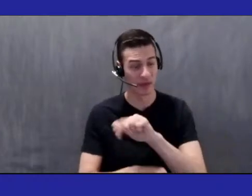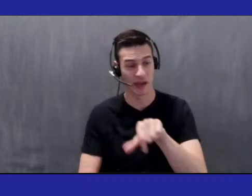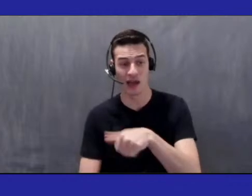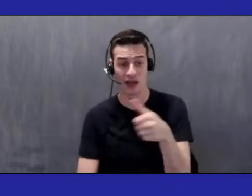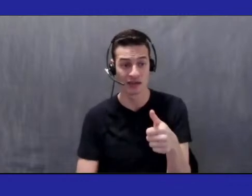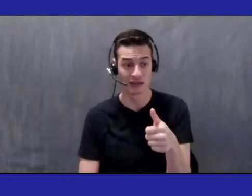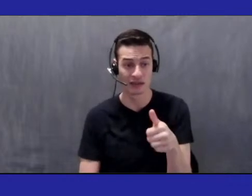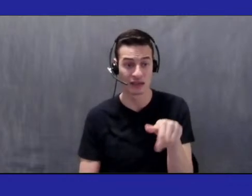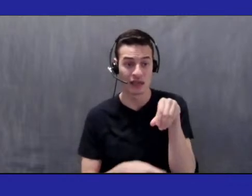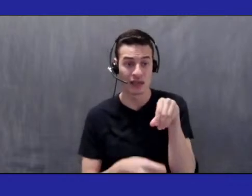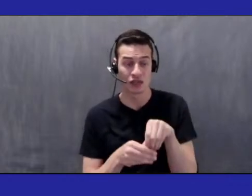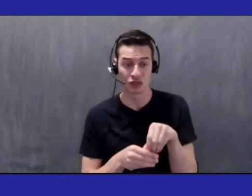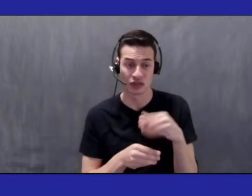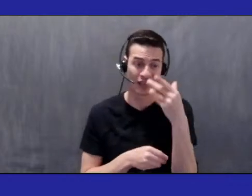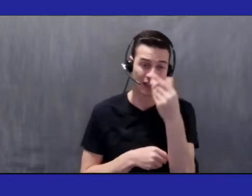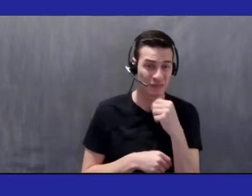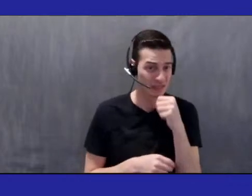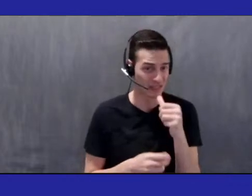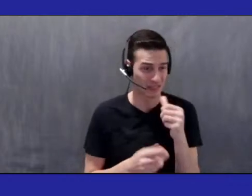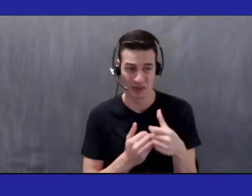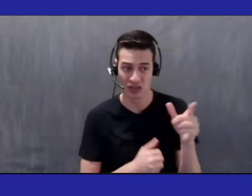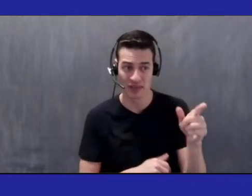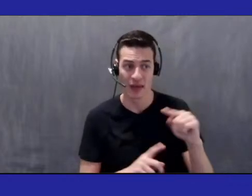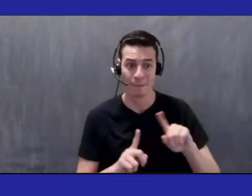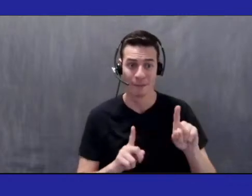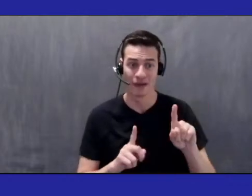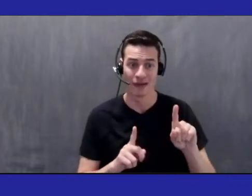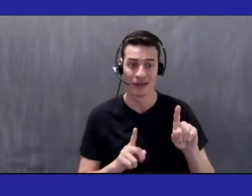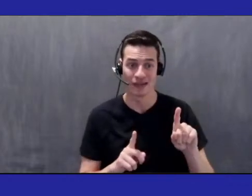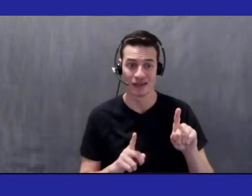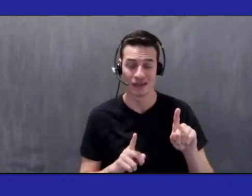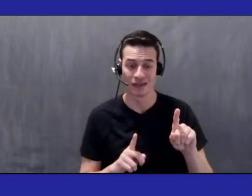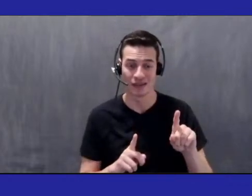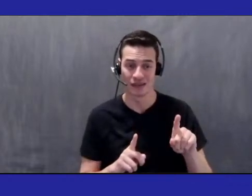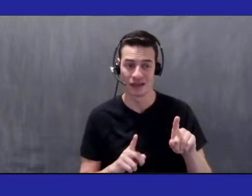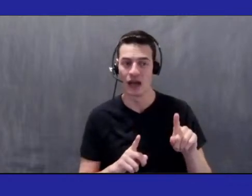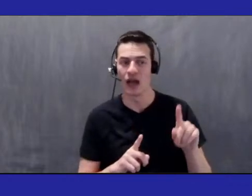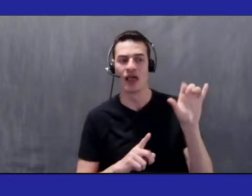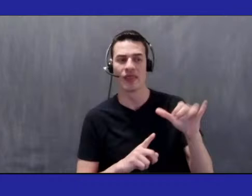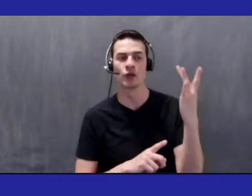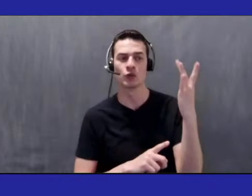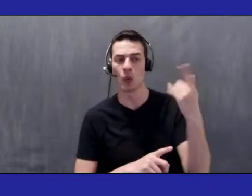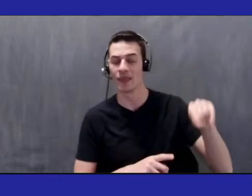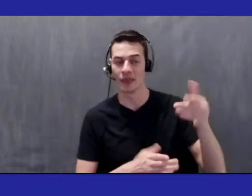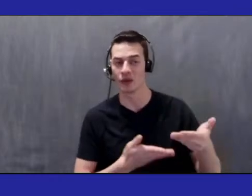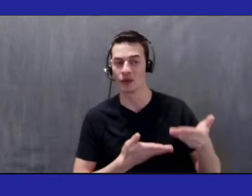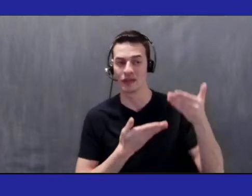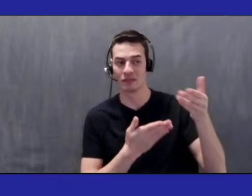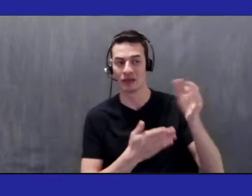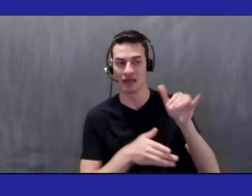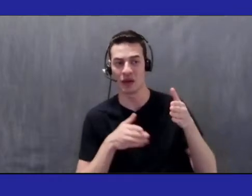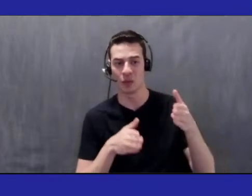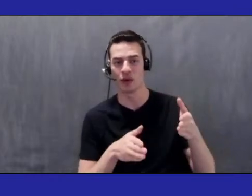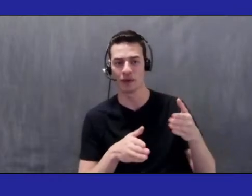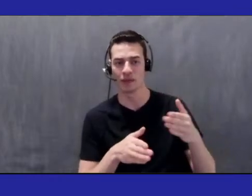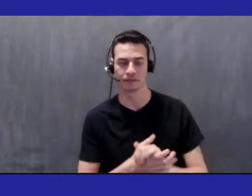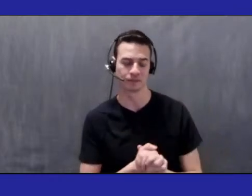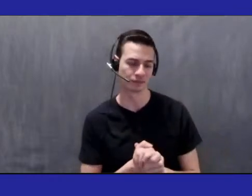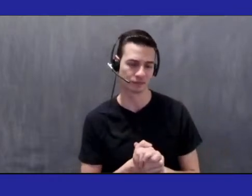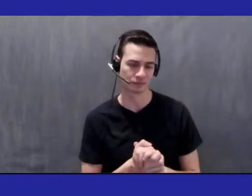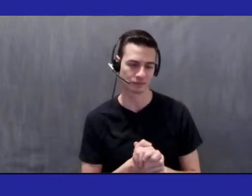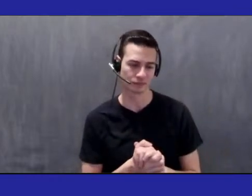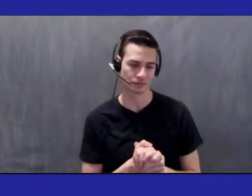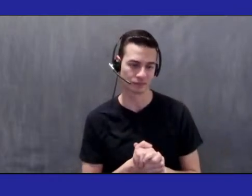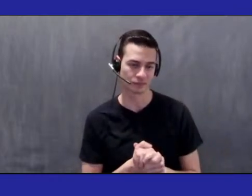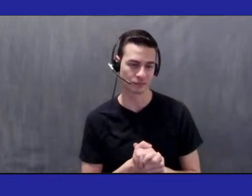not really that, but in the spirit of the law, this is why they submitted it that way, so. Right. Because the employees, they're able to